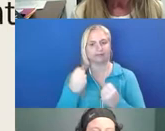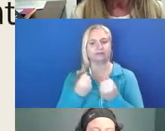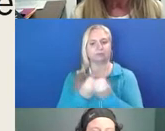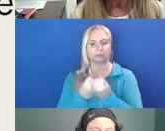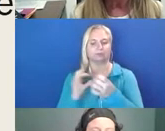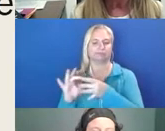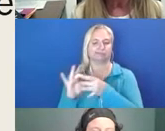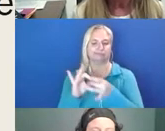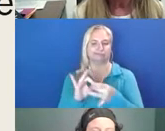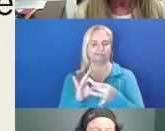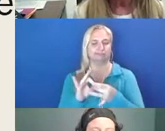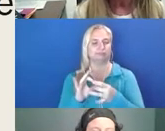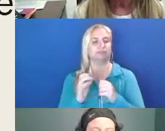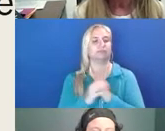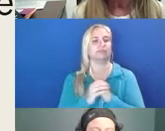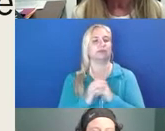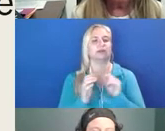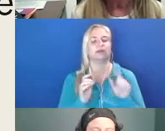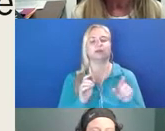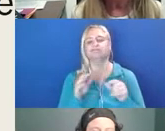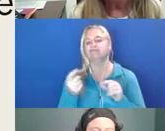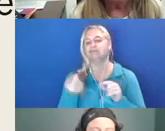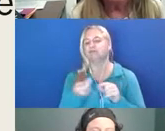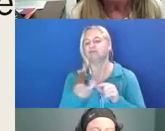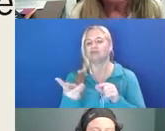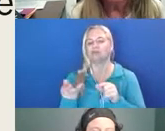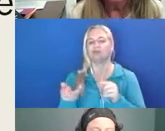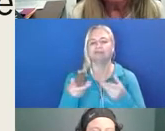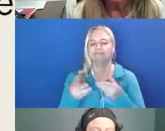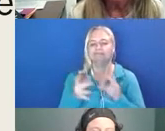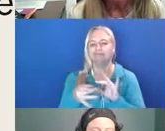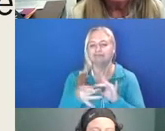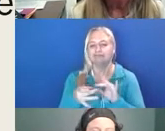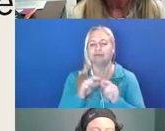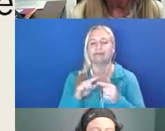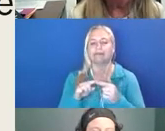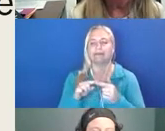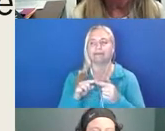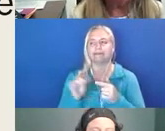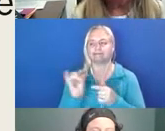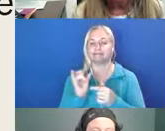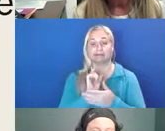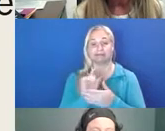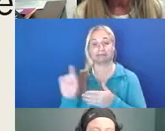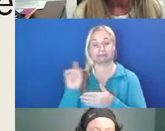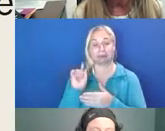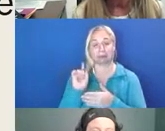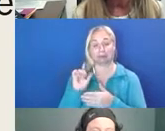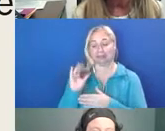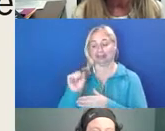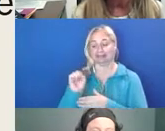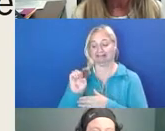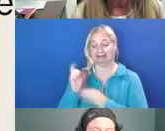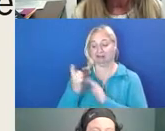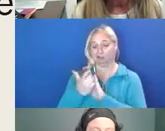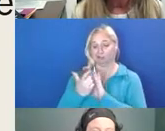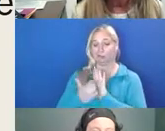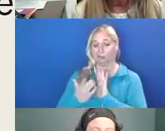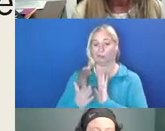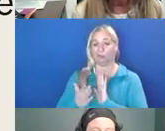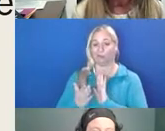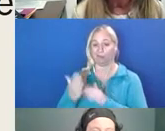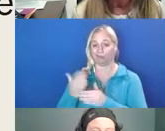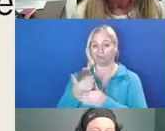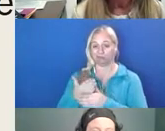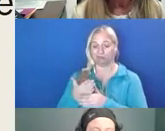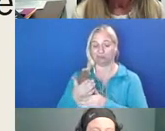of introductory comments before I share a little bit, as I did last week, of the case law with you.